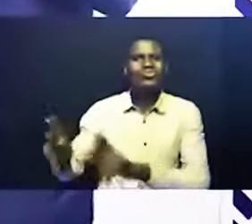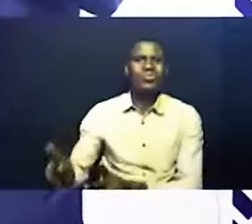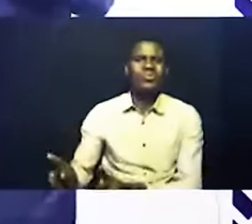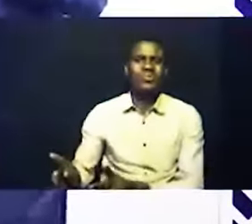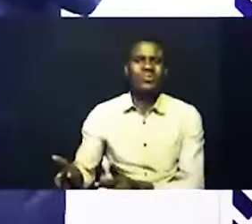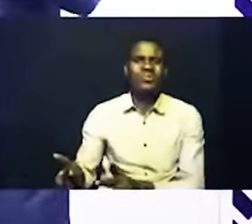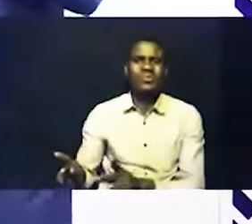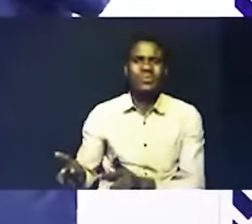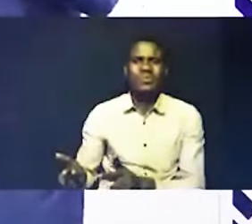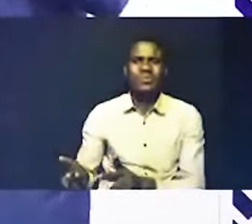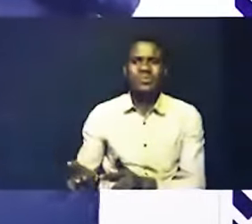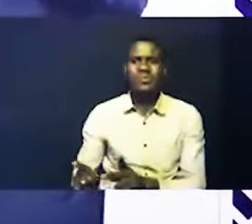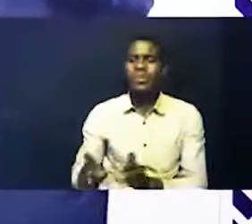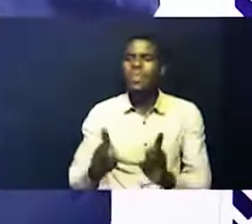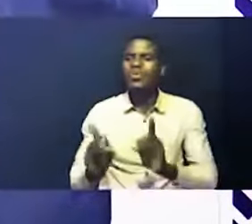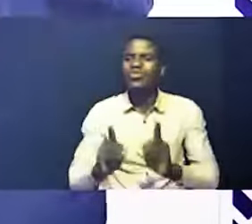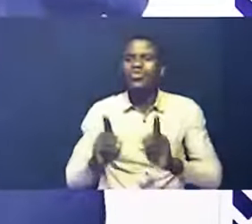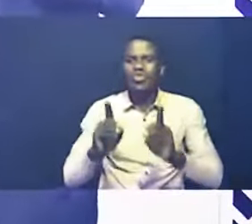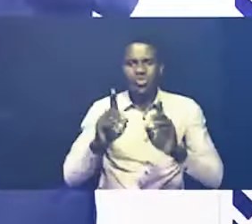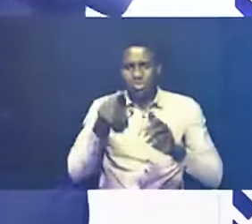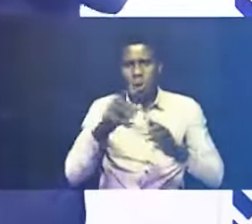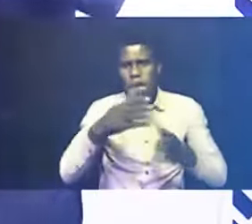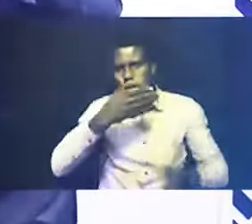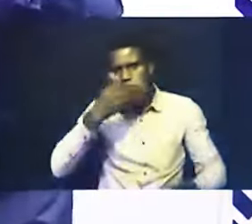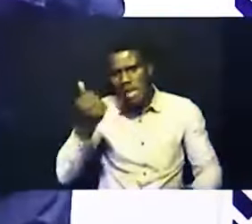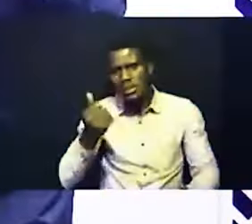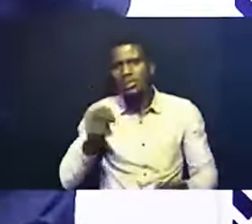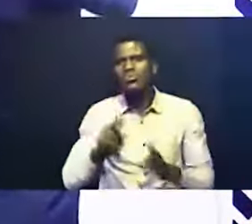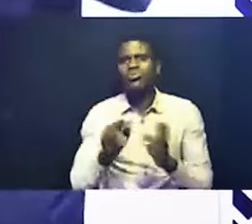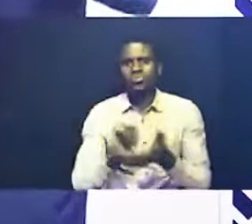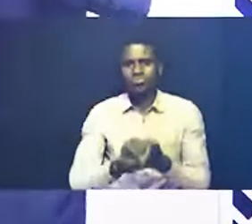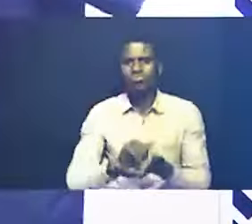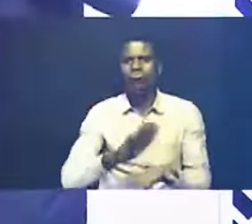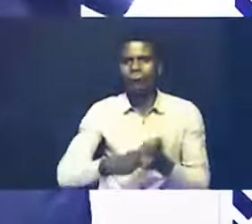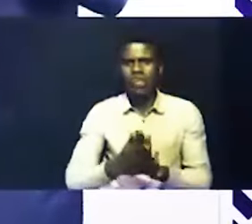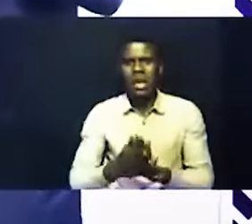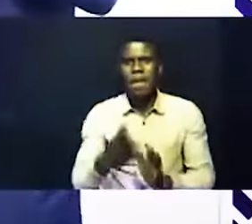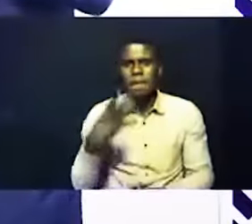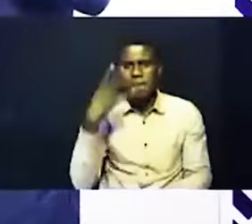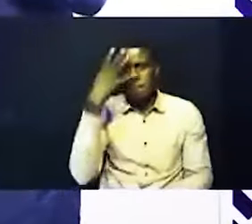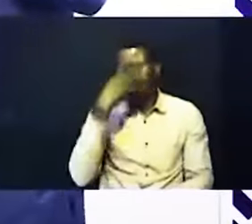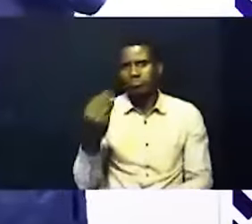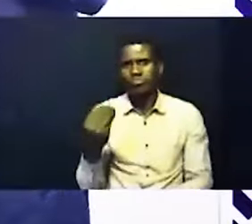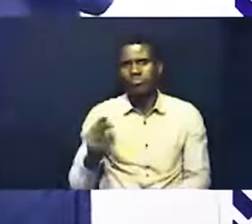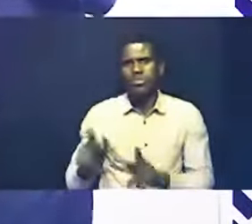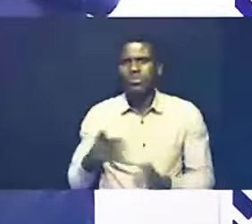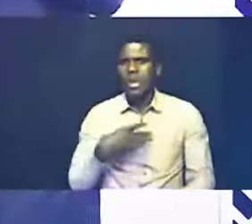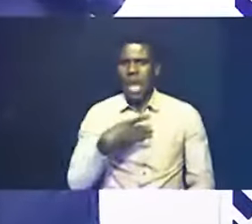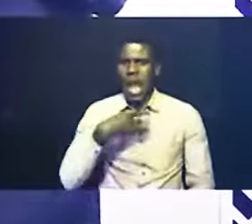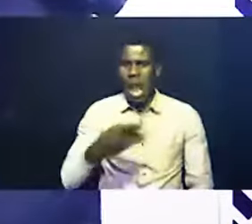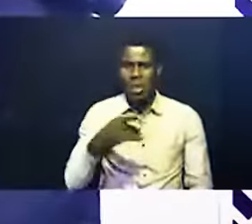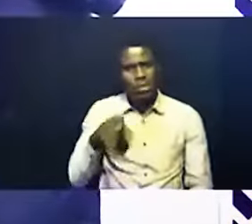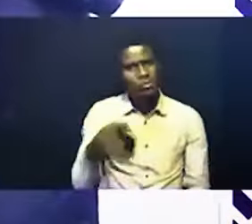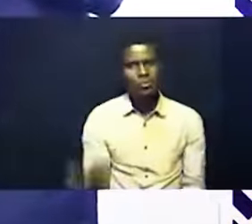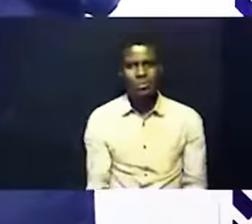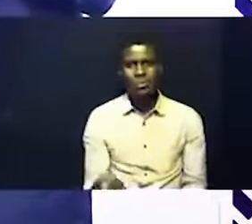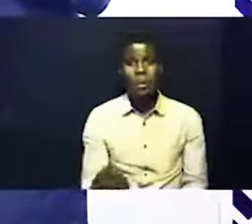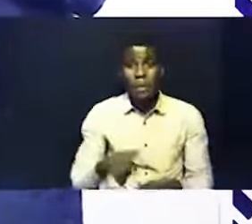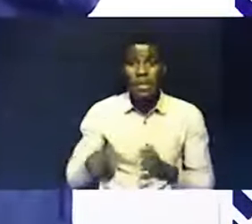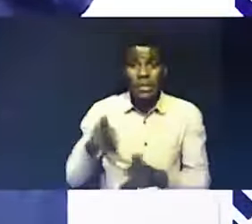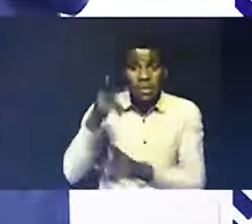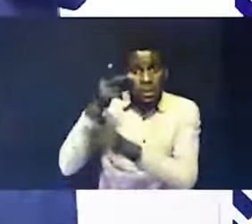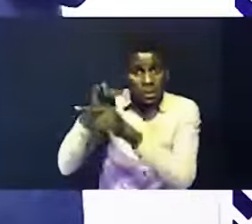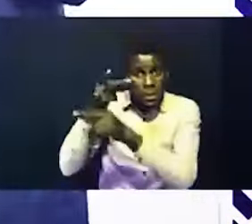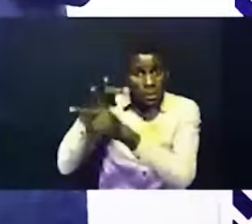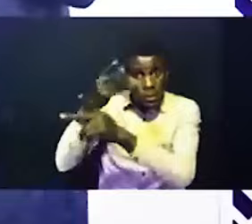way now do your best to be attractive but I'm saying that have in your mind that